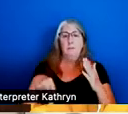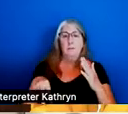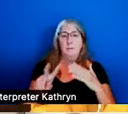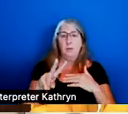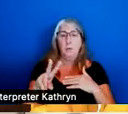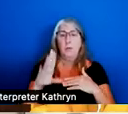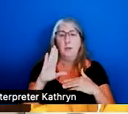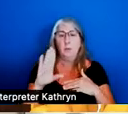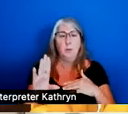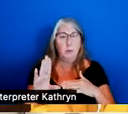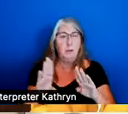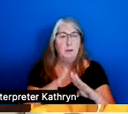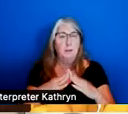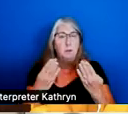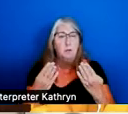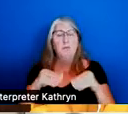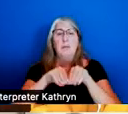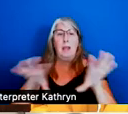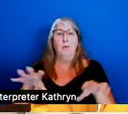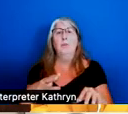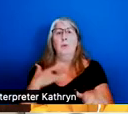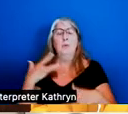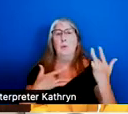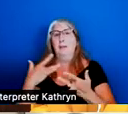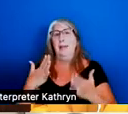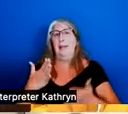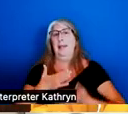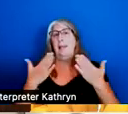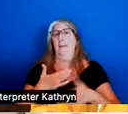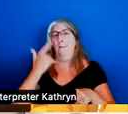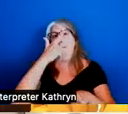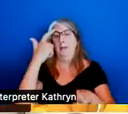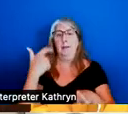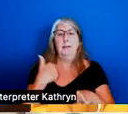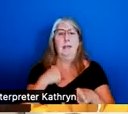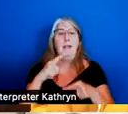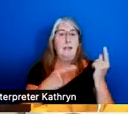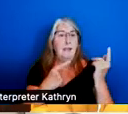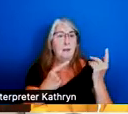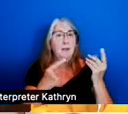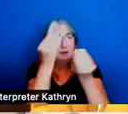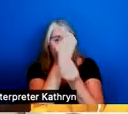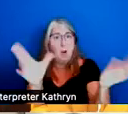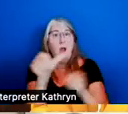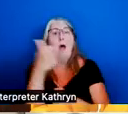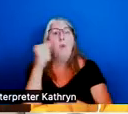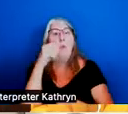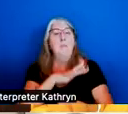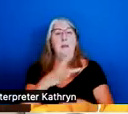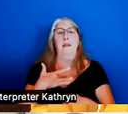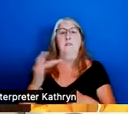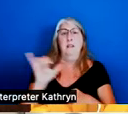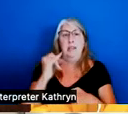be the book. So I'm so excited and happy because I can reach other women. And I feel like when you're in